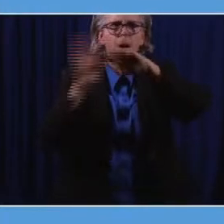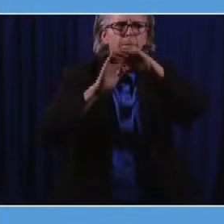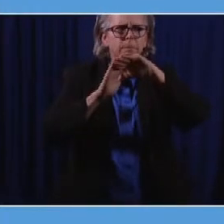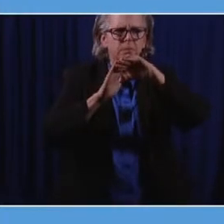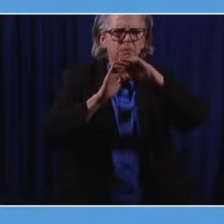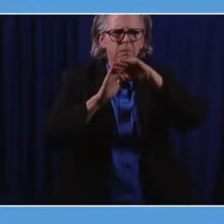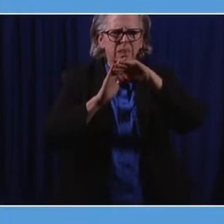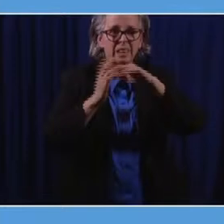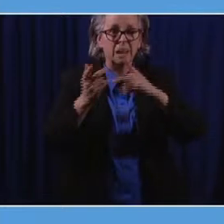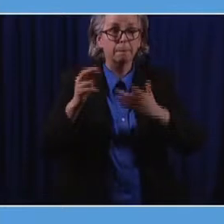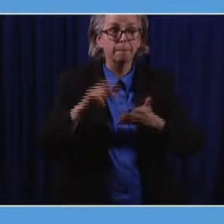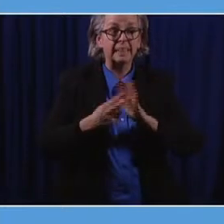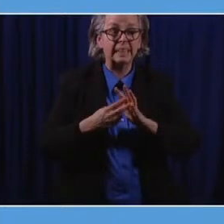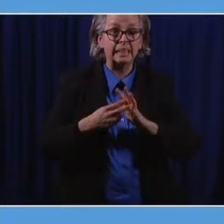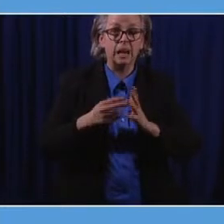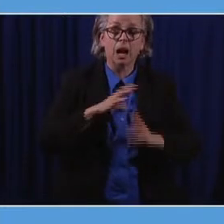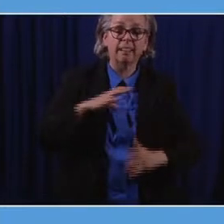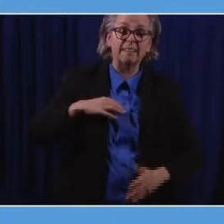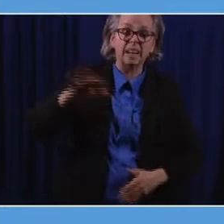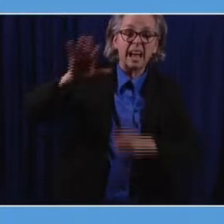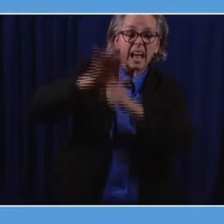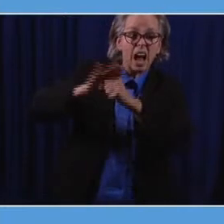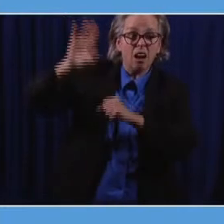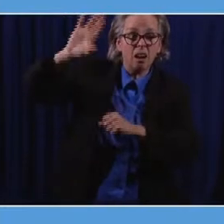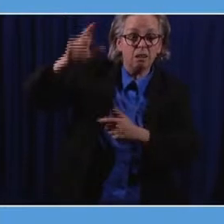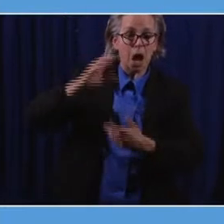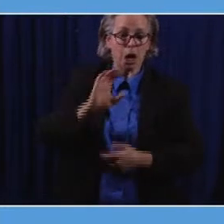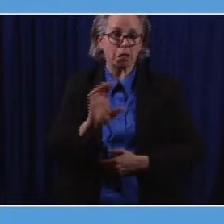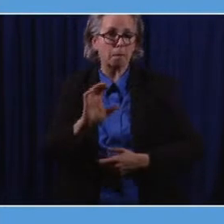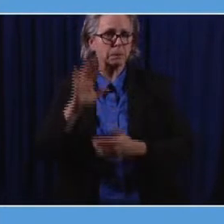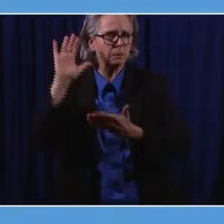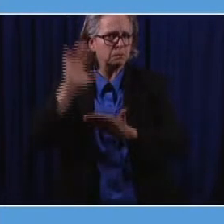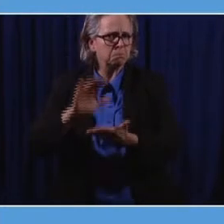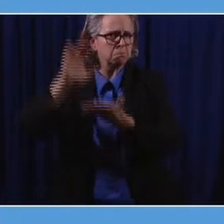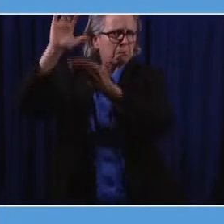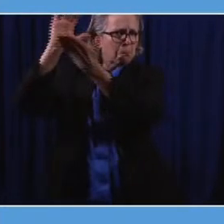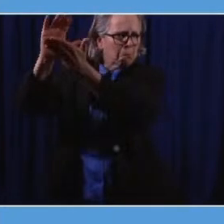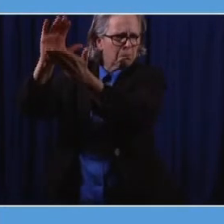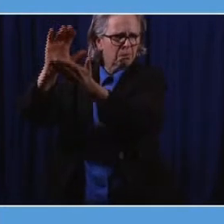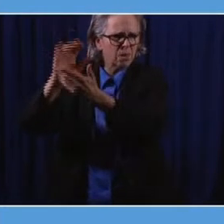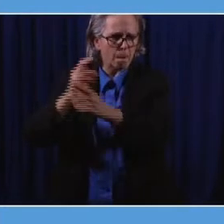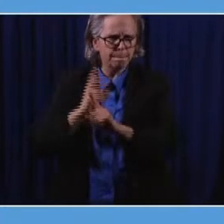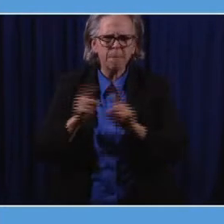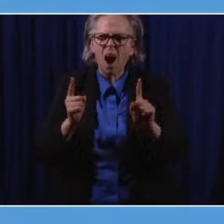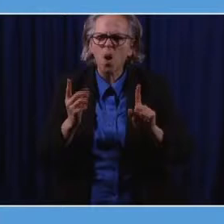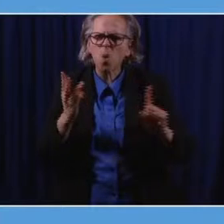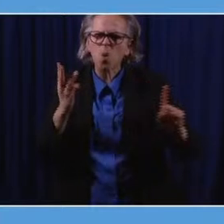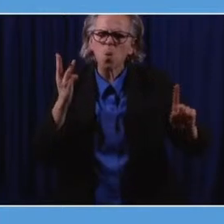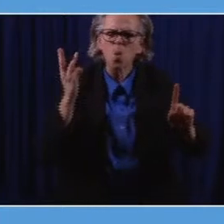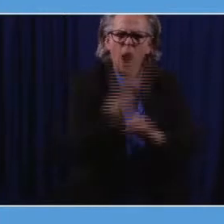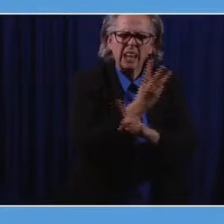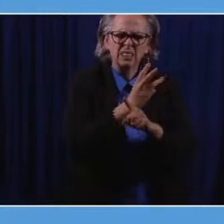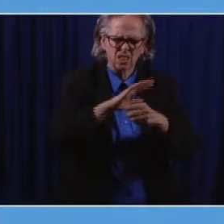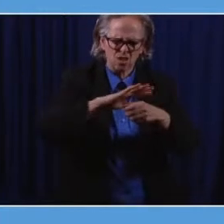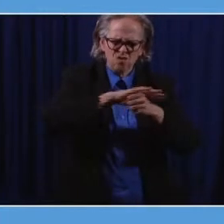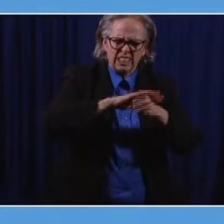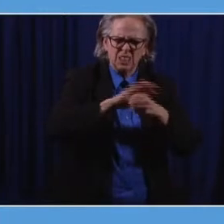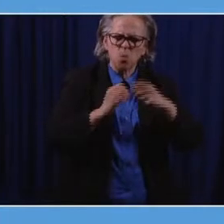being admitted with COVID. At the same time, our 3 western regions, 1, 3, and